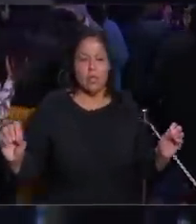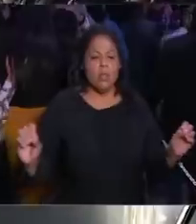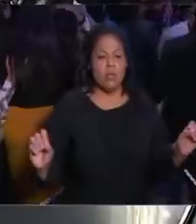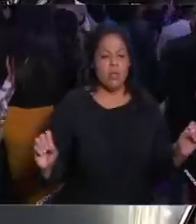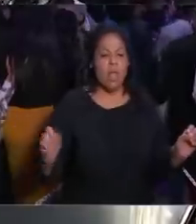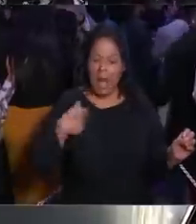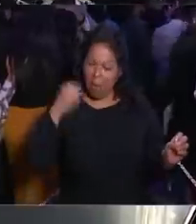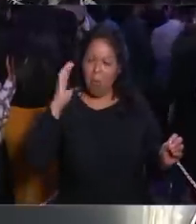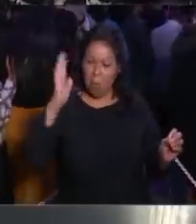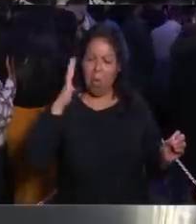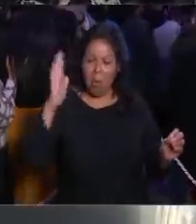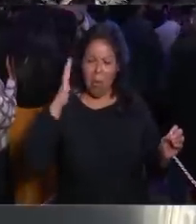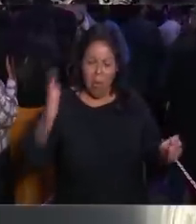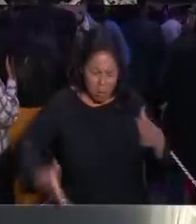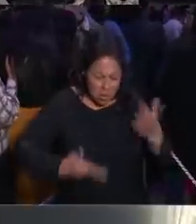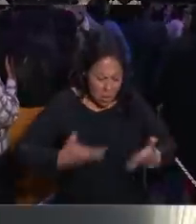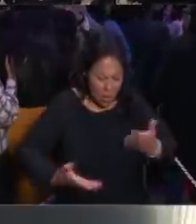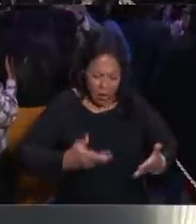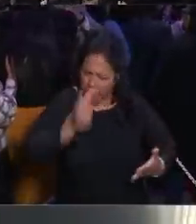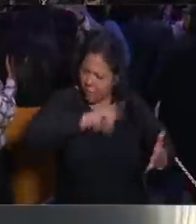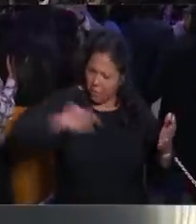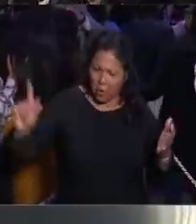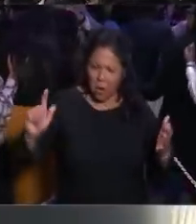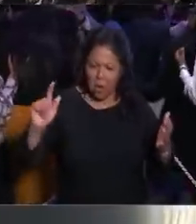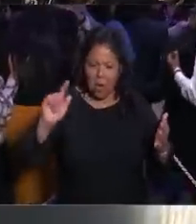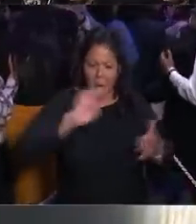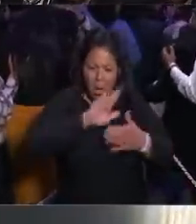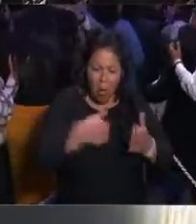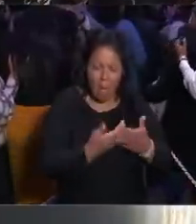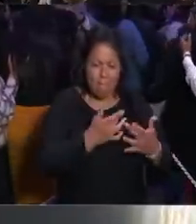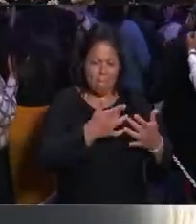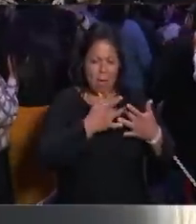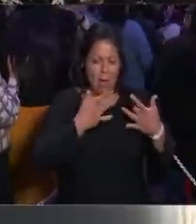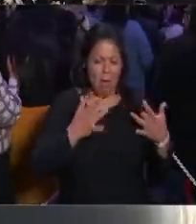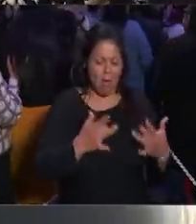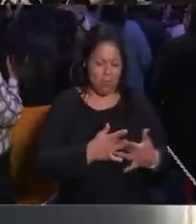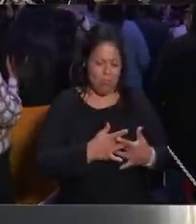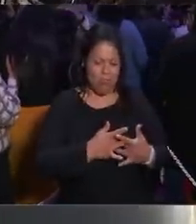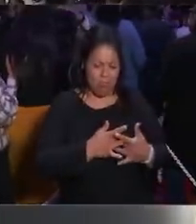Voy a servir a Dios con todo mi corazón. I'm going to serve God with all my heart.